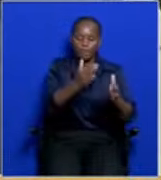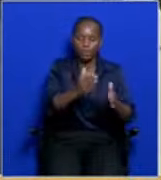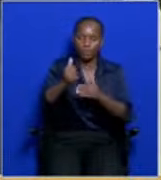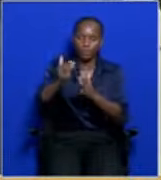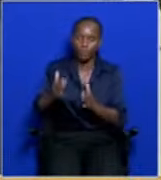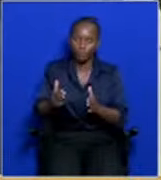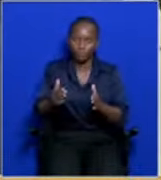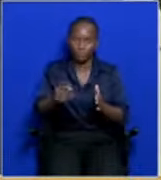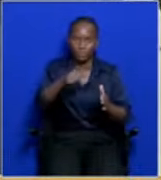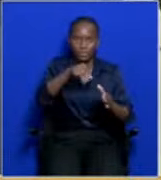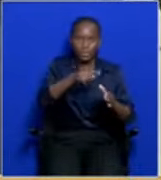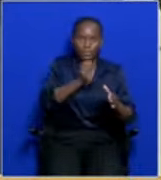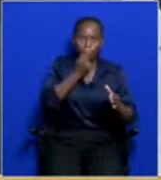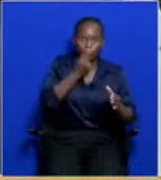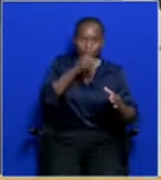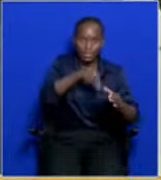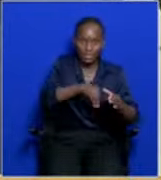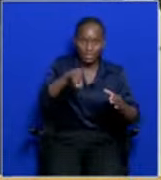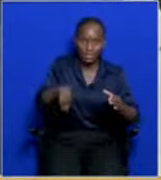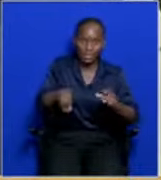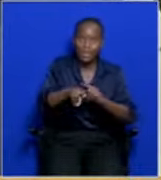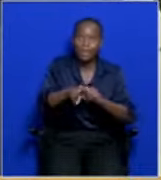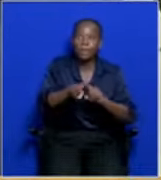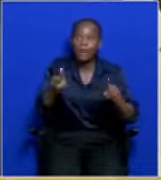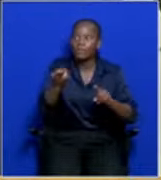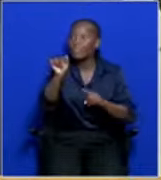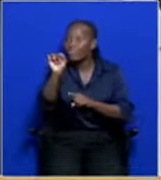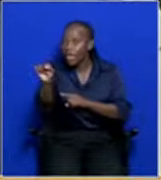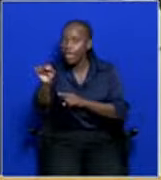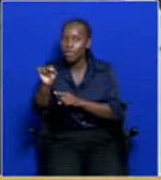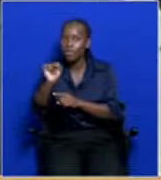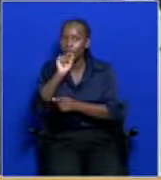these members departmentally.